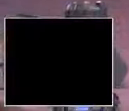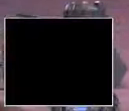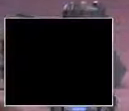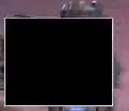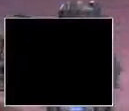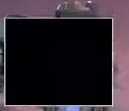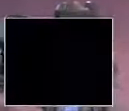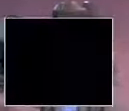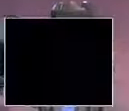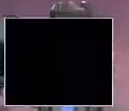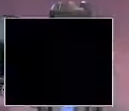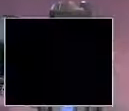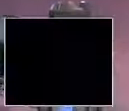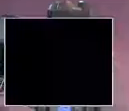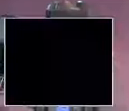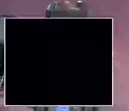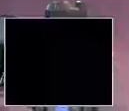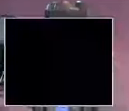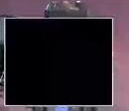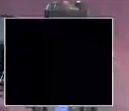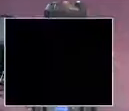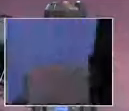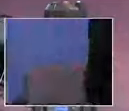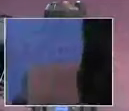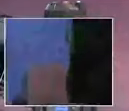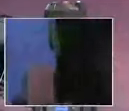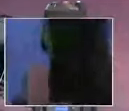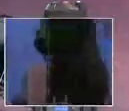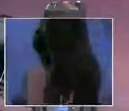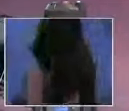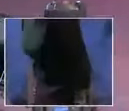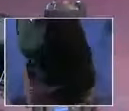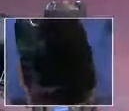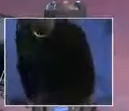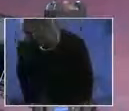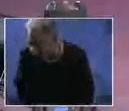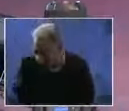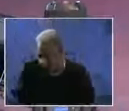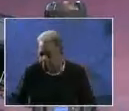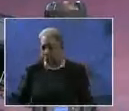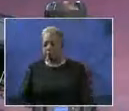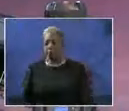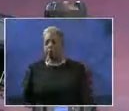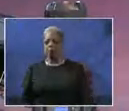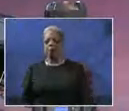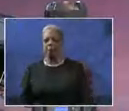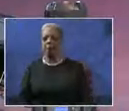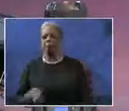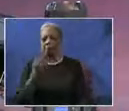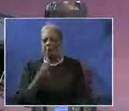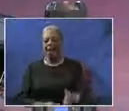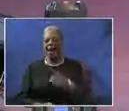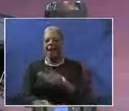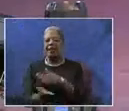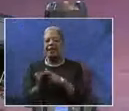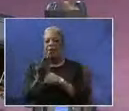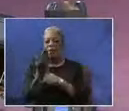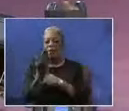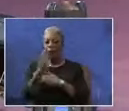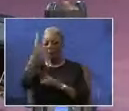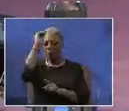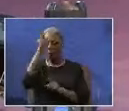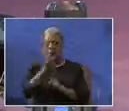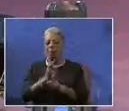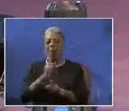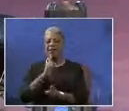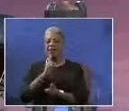Praise God, you need a good memory so you never will forget what the Lord has done for you. Good morning, brothers and sisters. I am so sorry